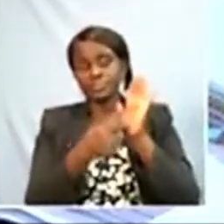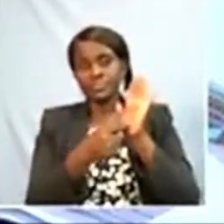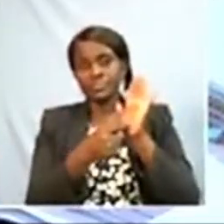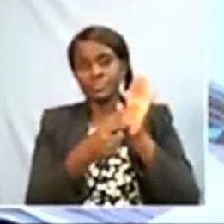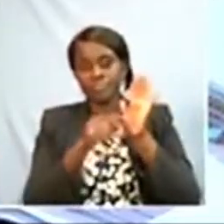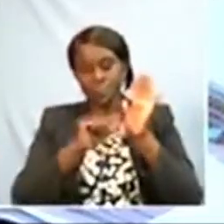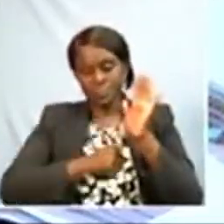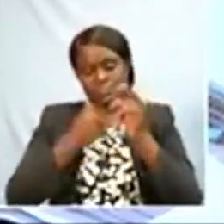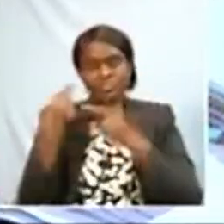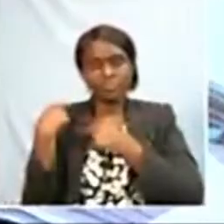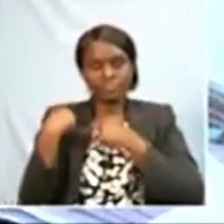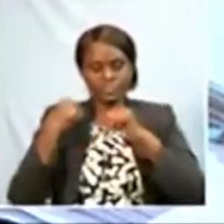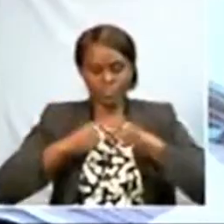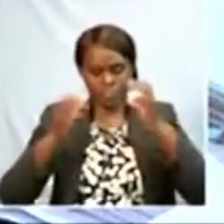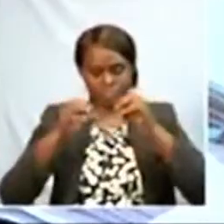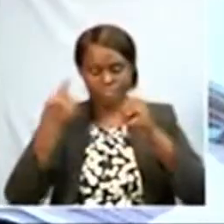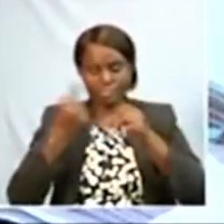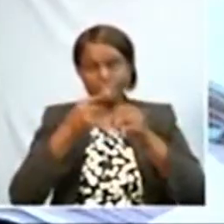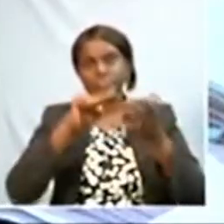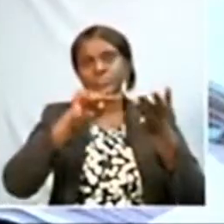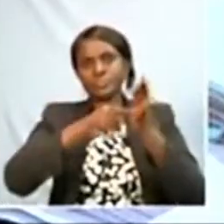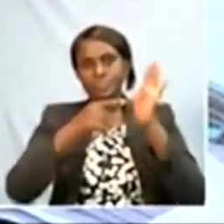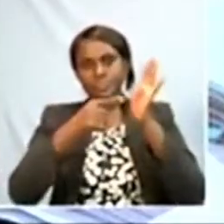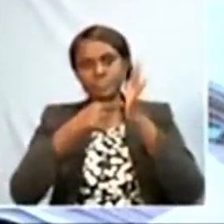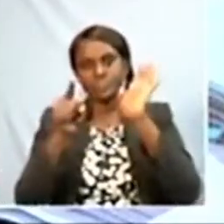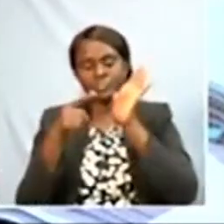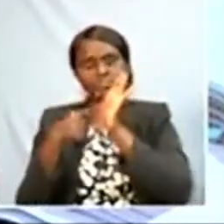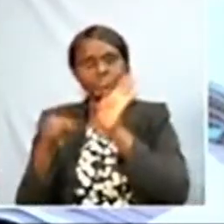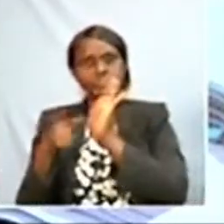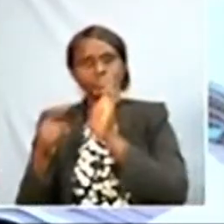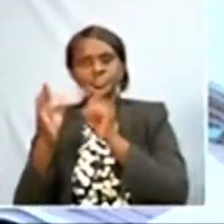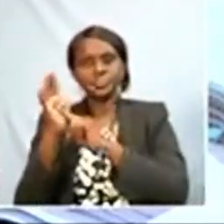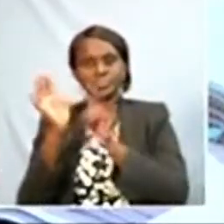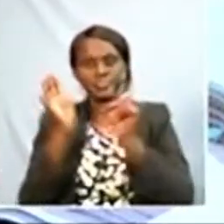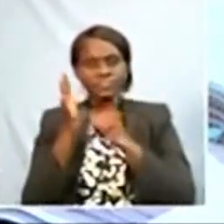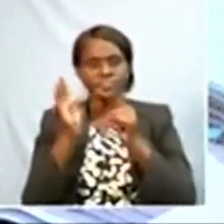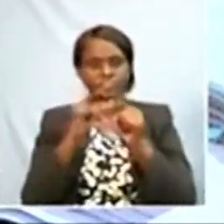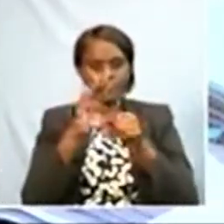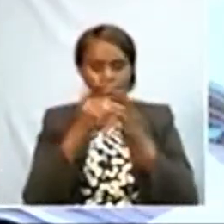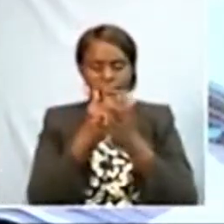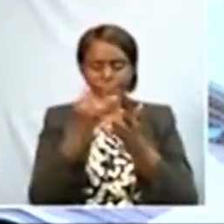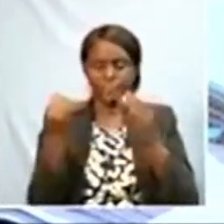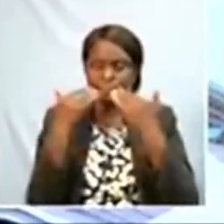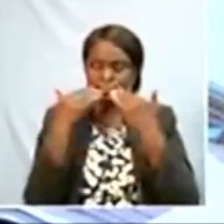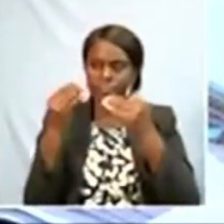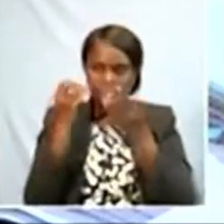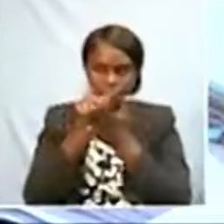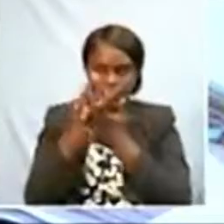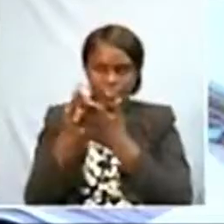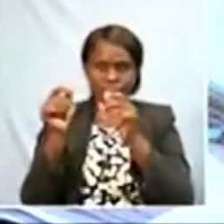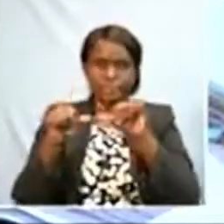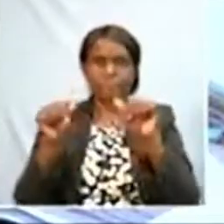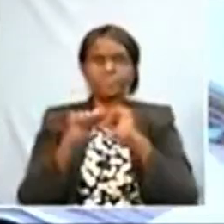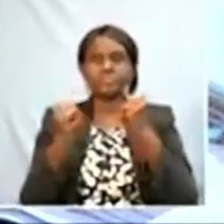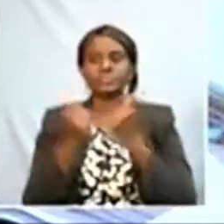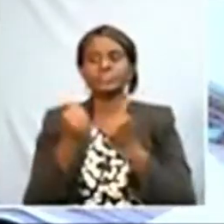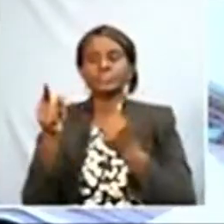our role as a committee is to highlight these issues. And we thank the Office of the Auditor